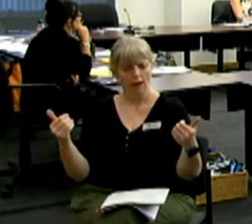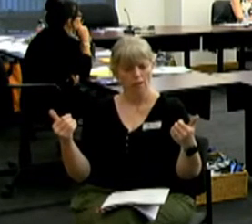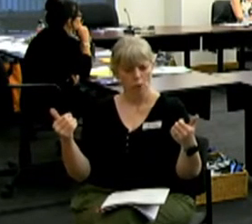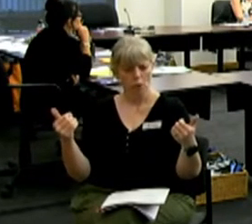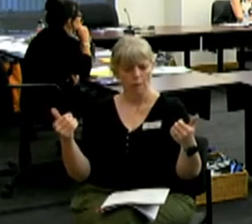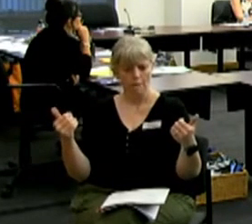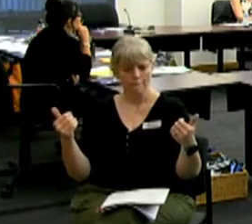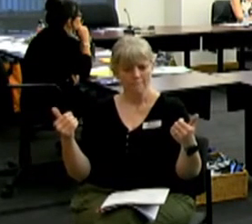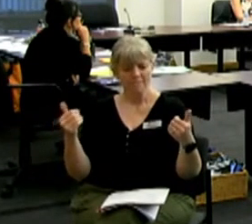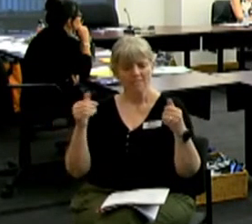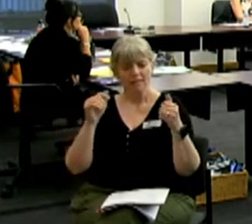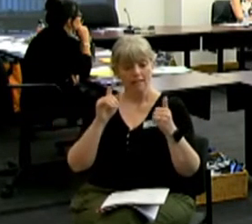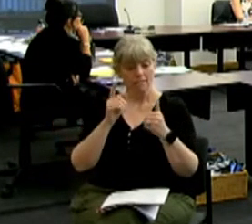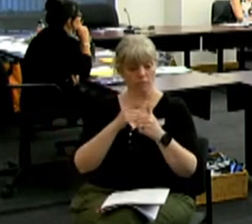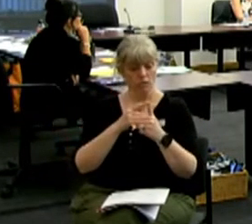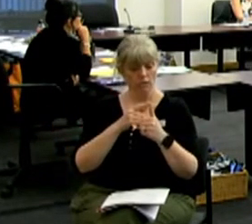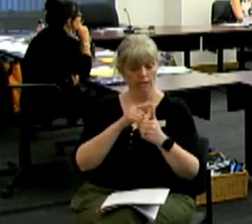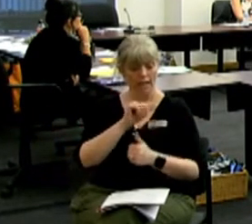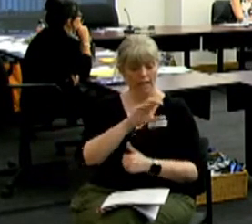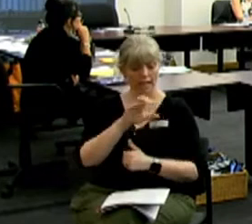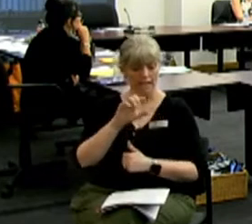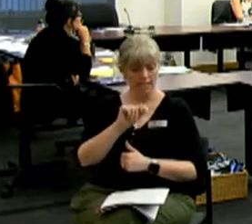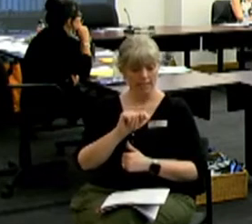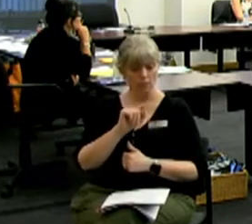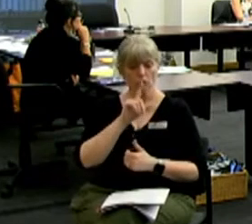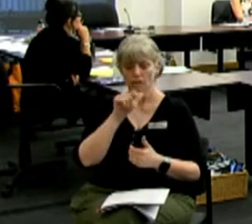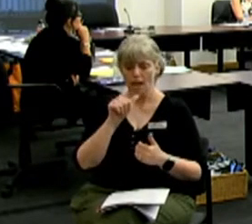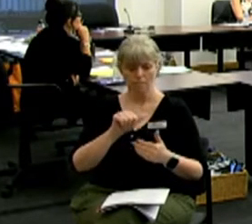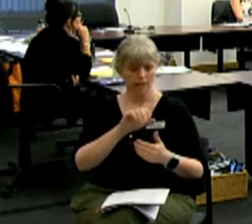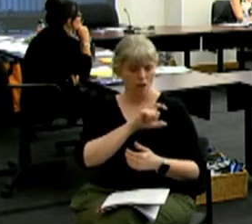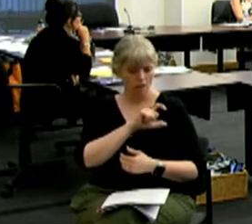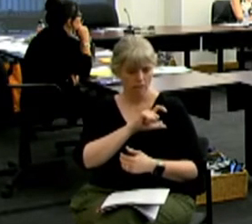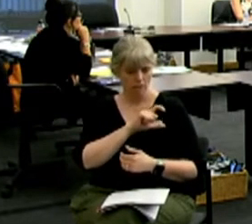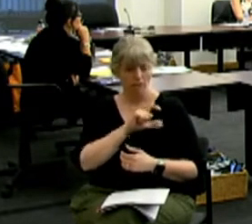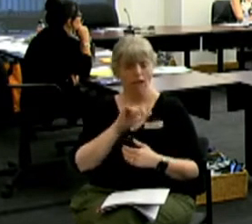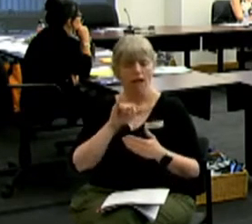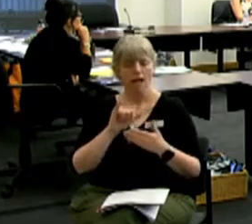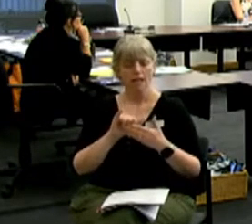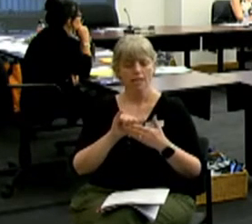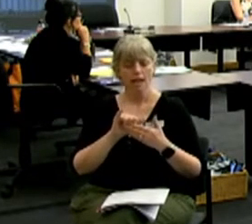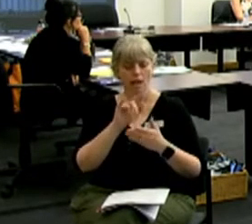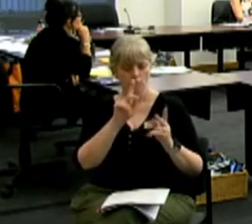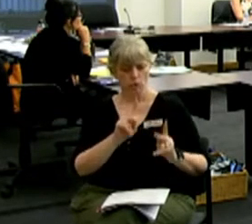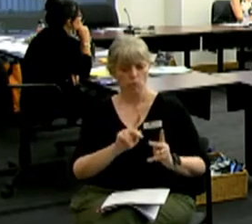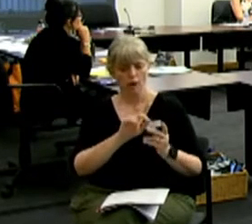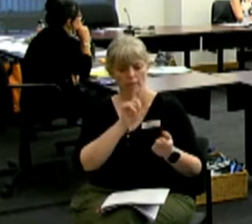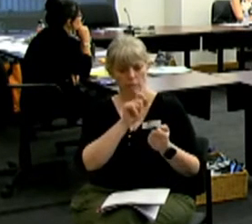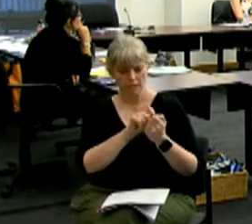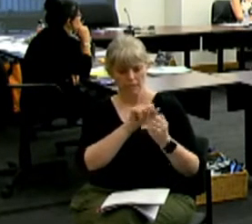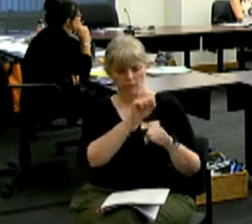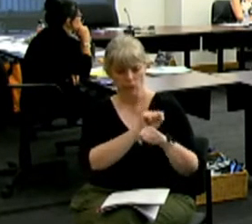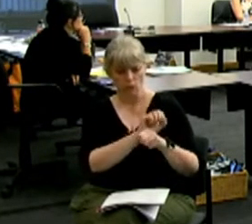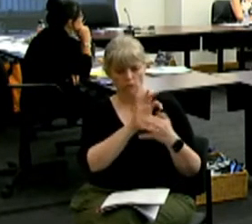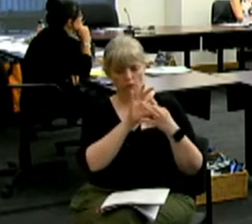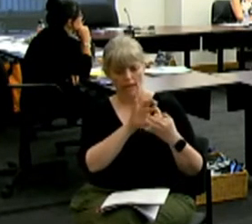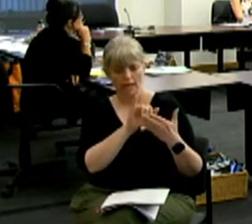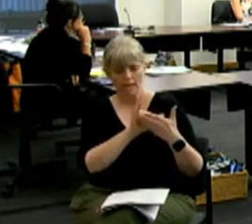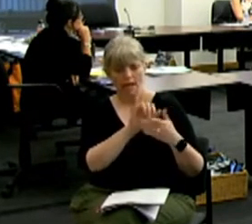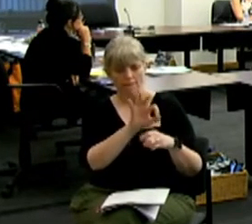that the person that's the ACCT will not be an officer, and that one will have specific duties related to that